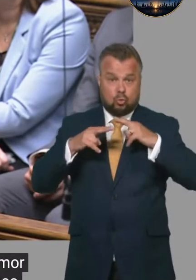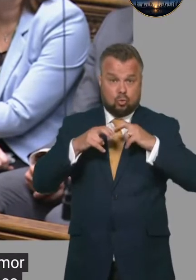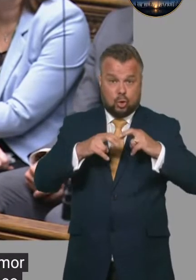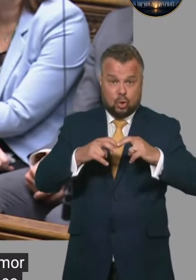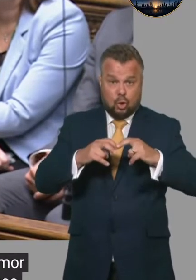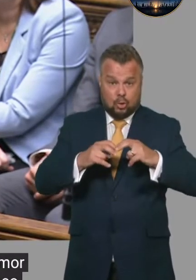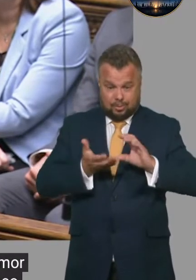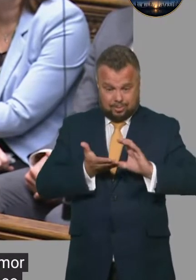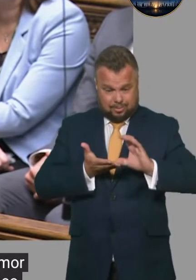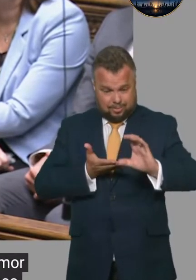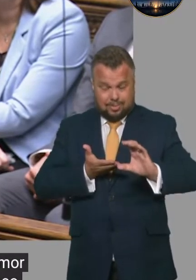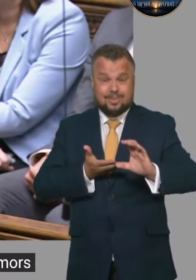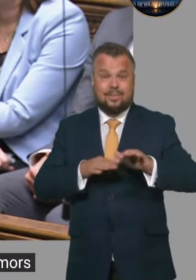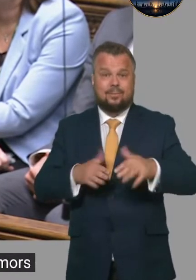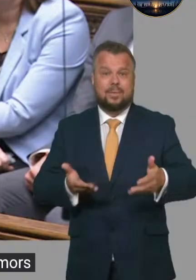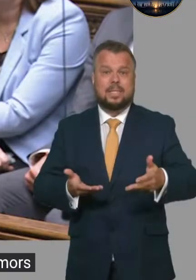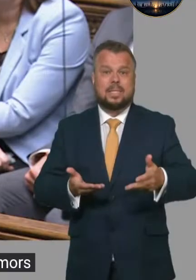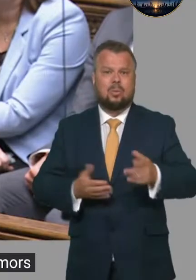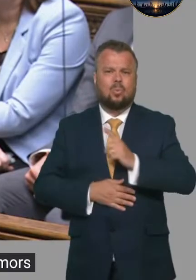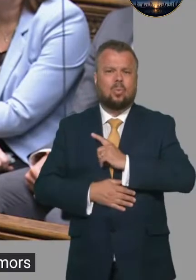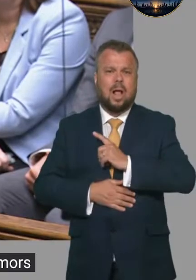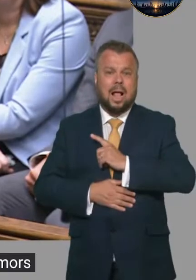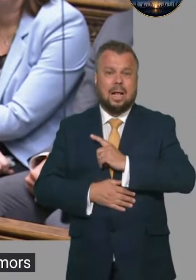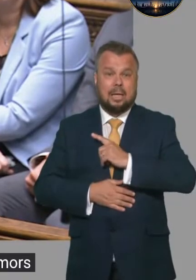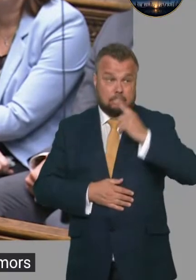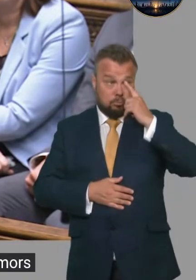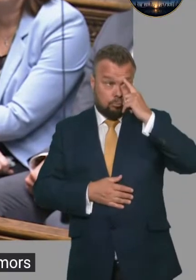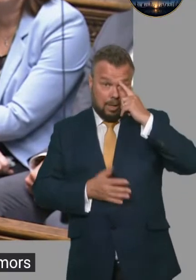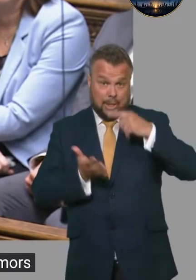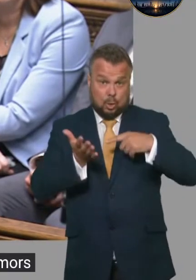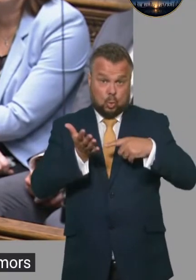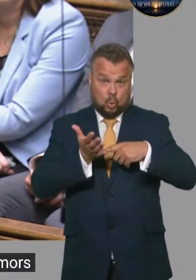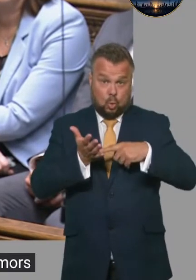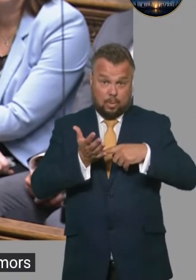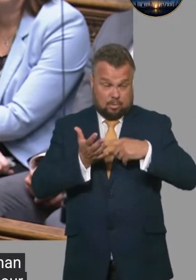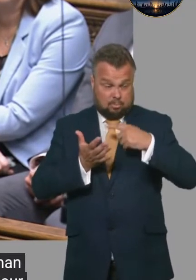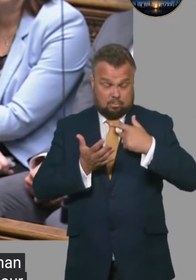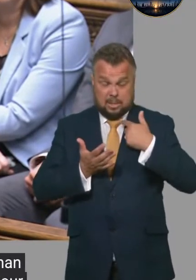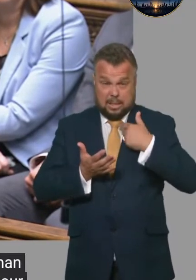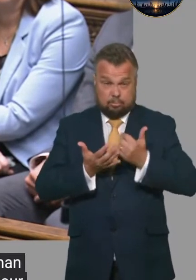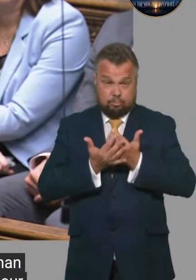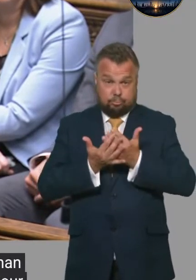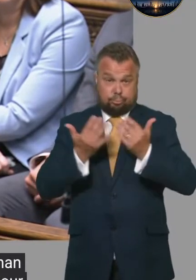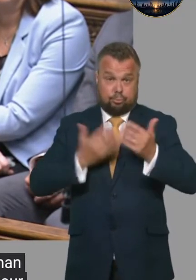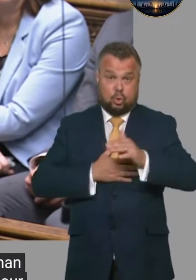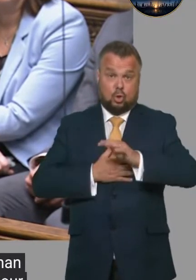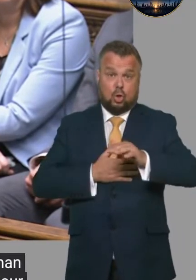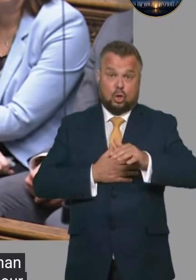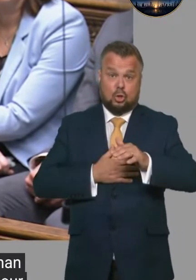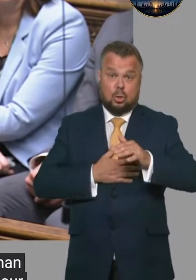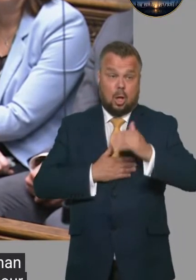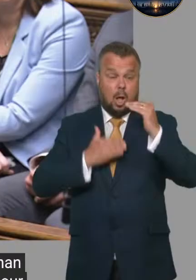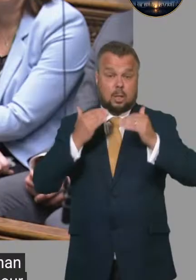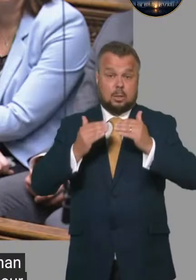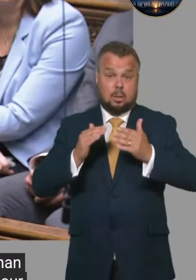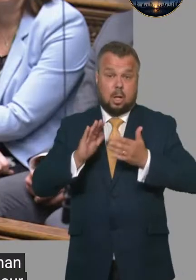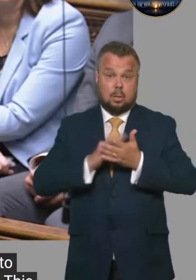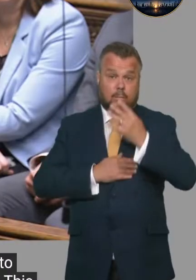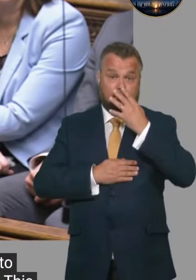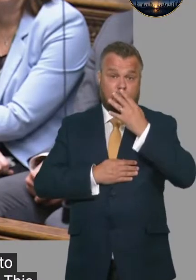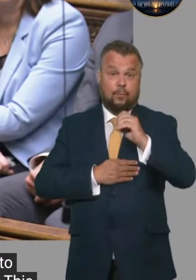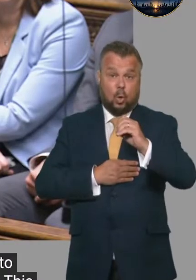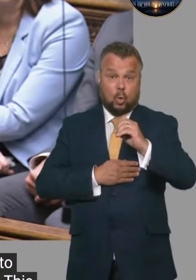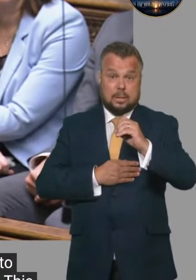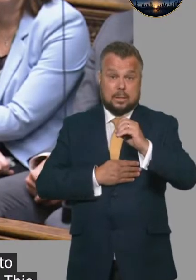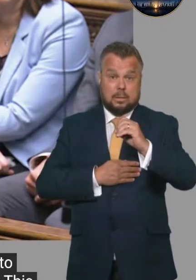search for hope themselves? This Prime Minister has done so much to strengthen our NHS. So does he agree with me